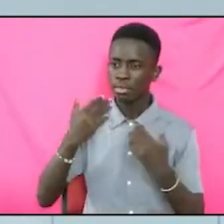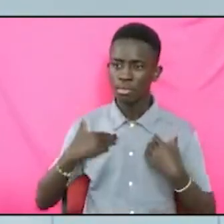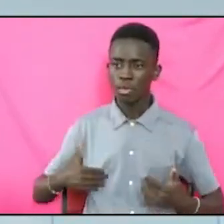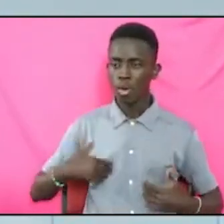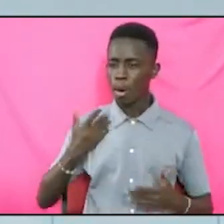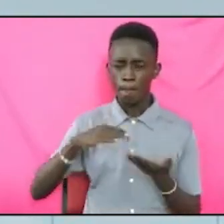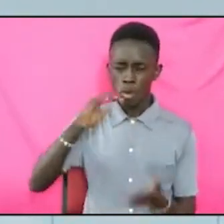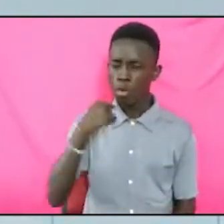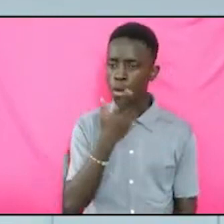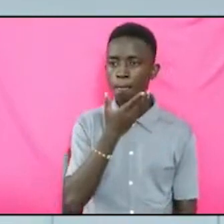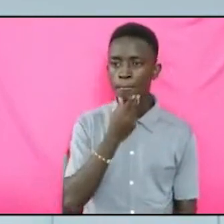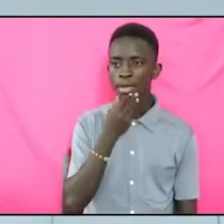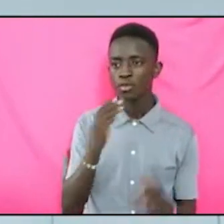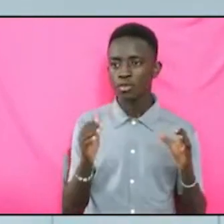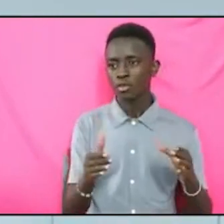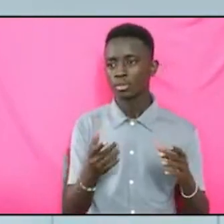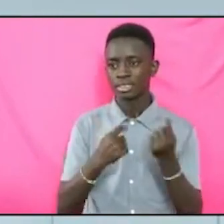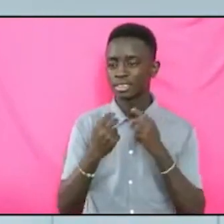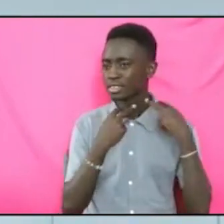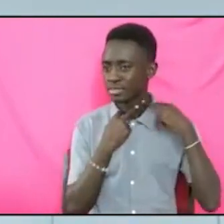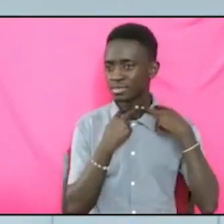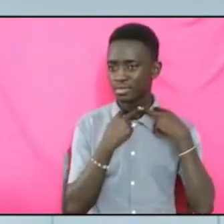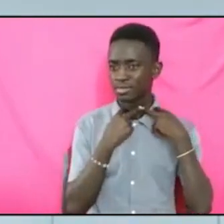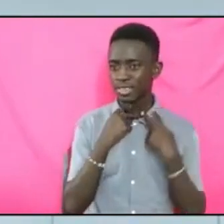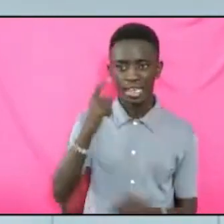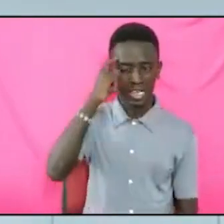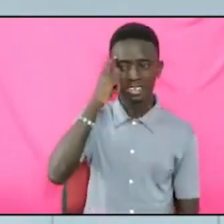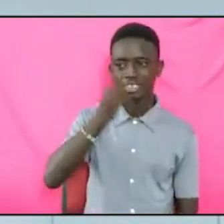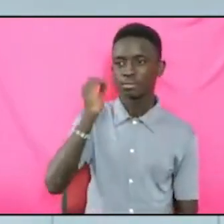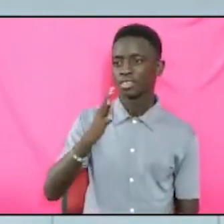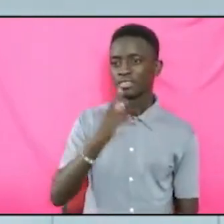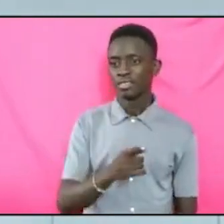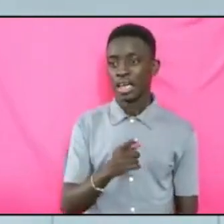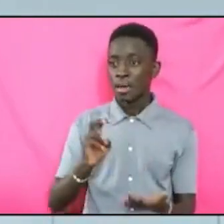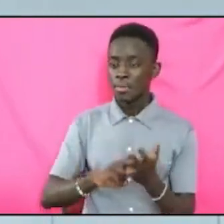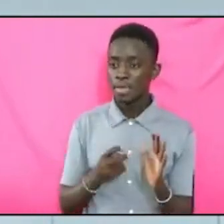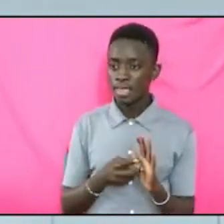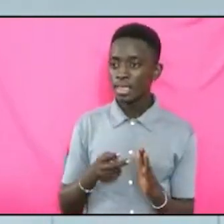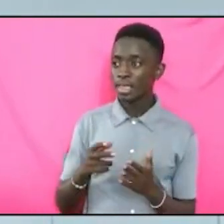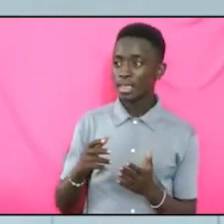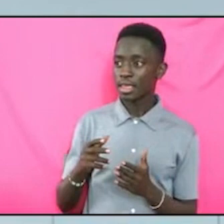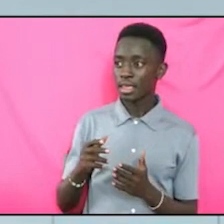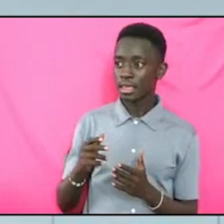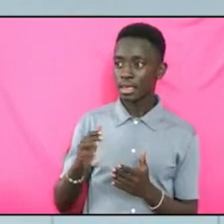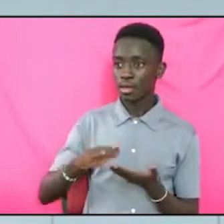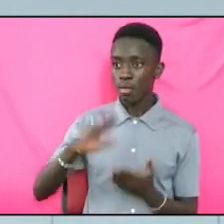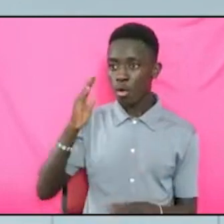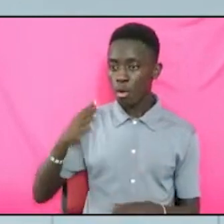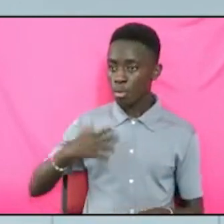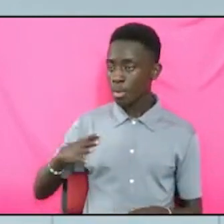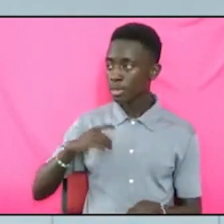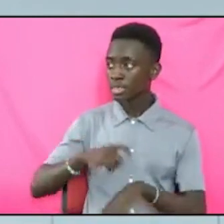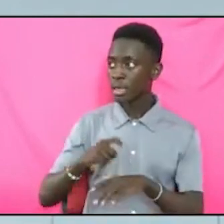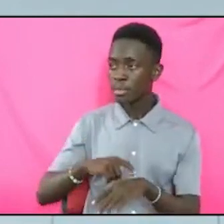ones. If the turbulence is so much, they would, because they cannot offload the food they need in